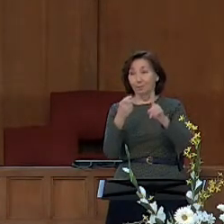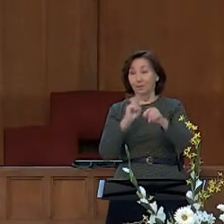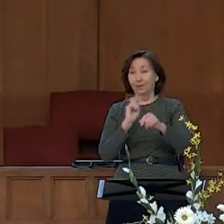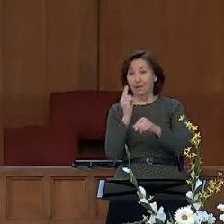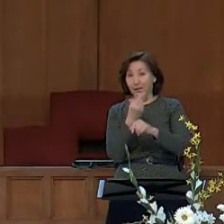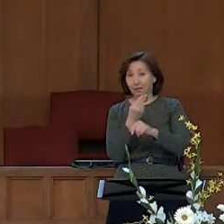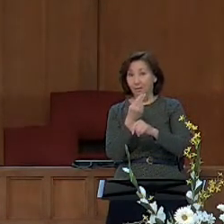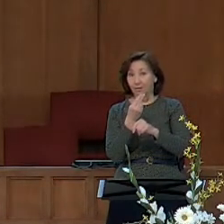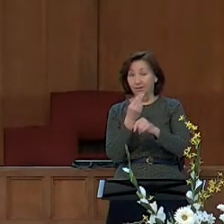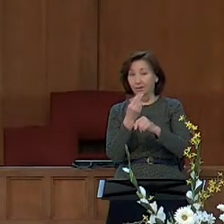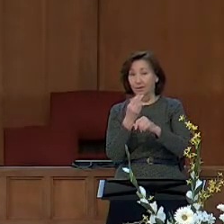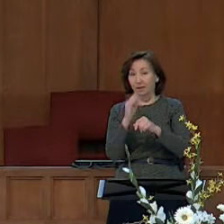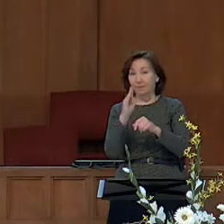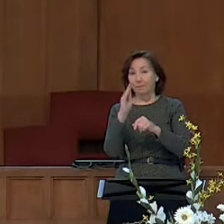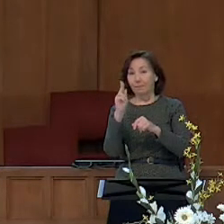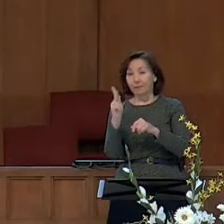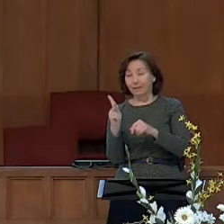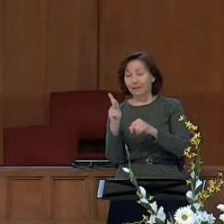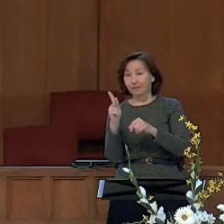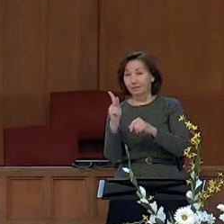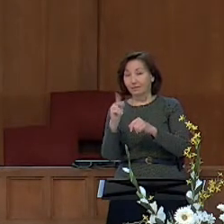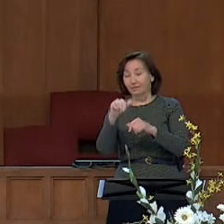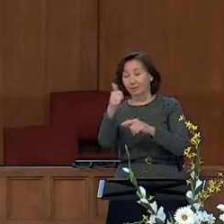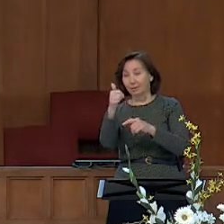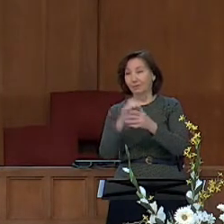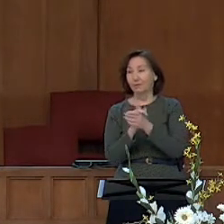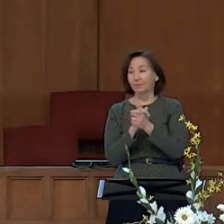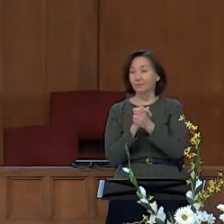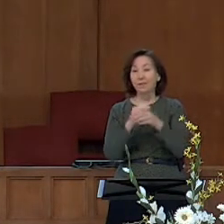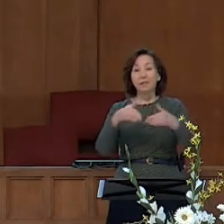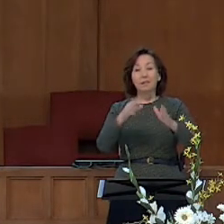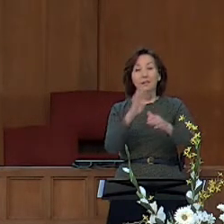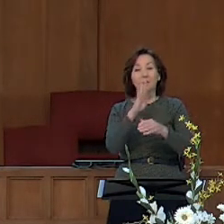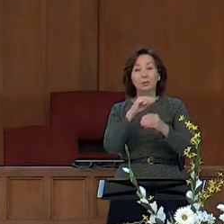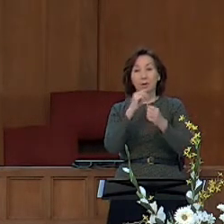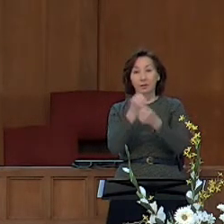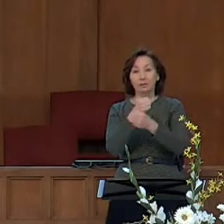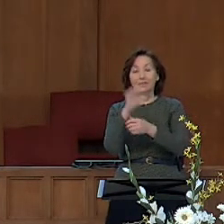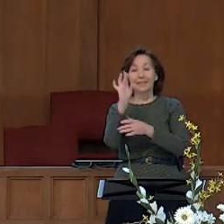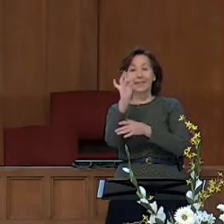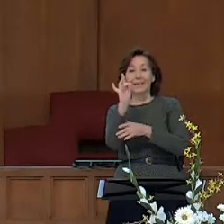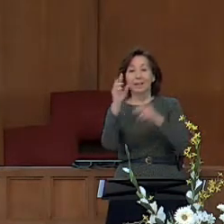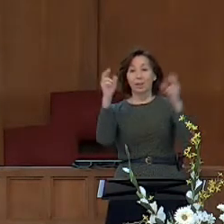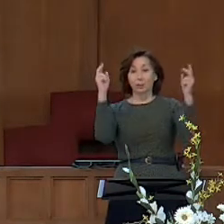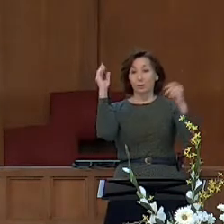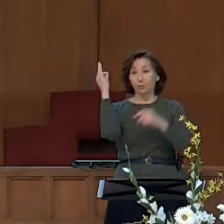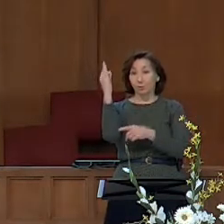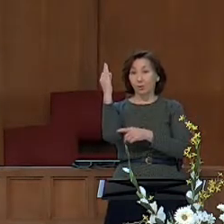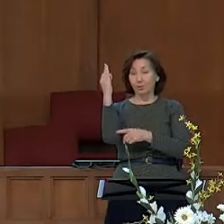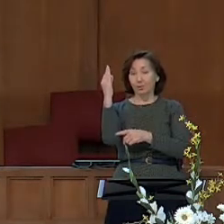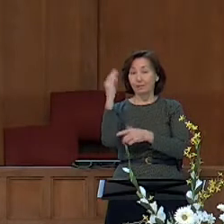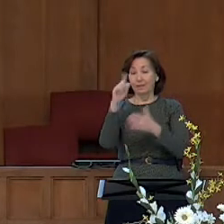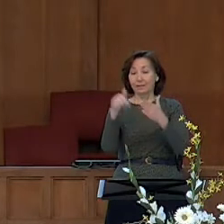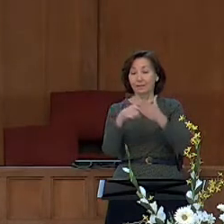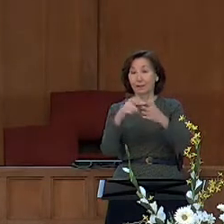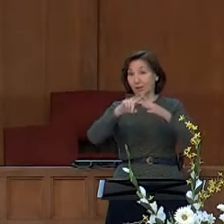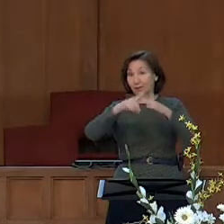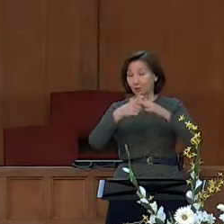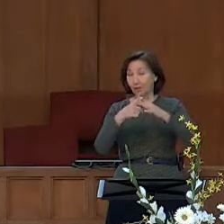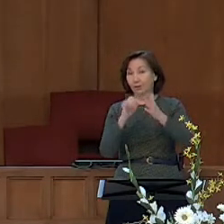us back to God and others. Let's Talk Love has 8 sermons, including this introduction,